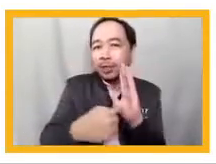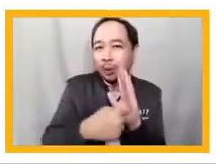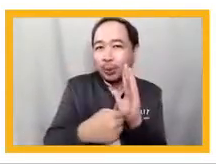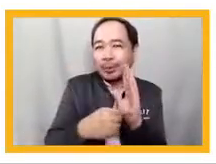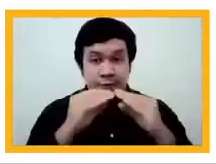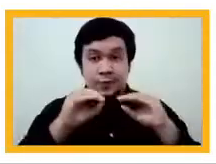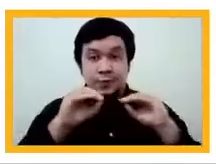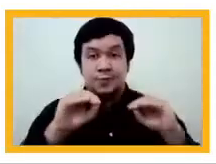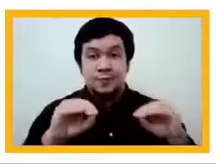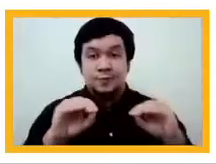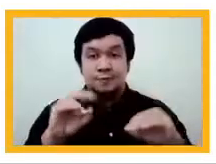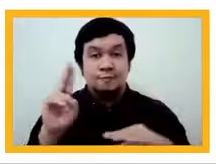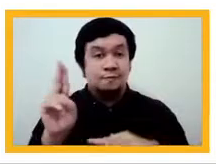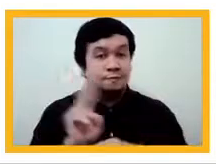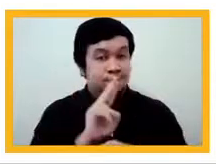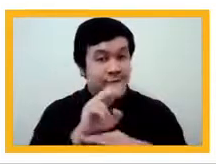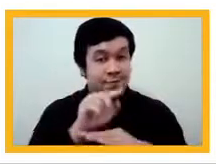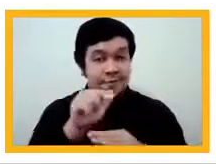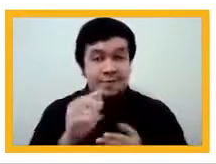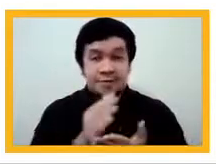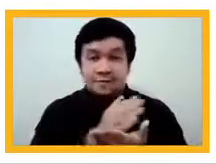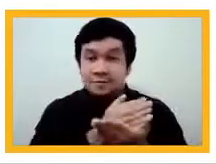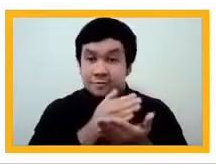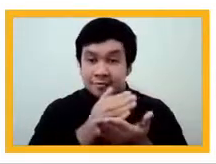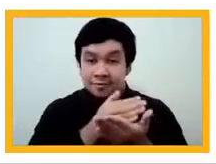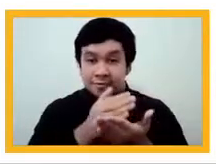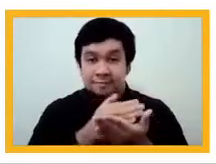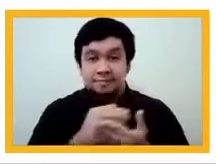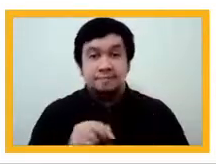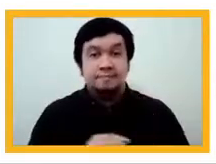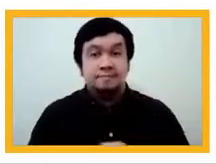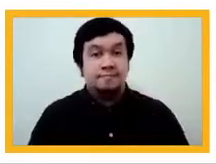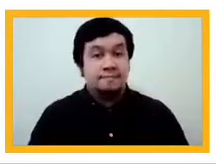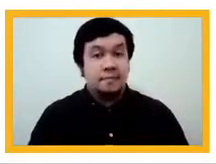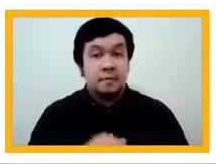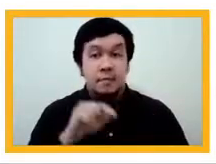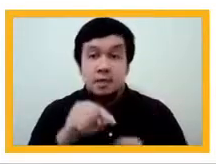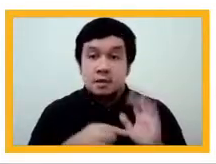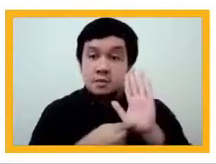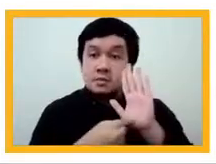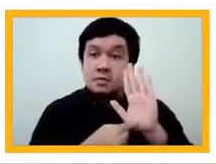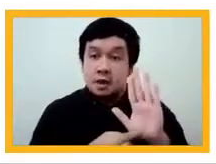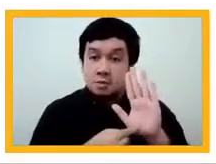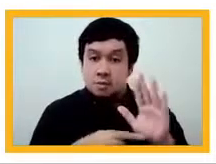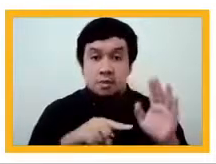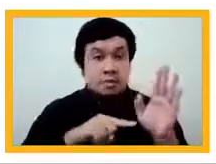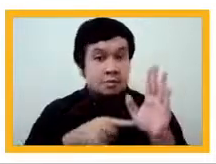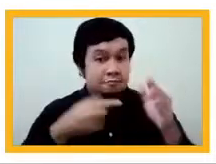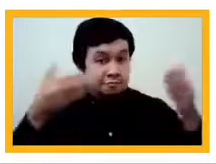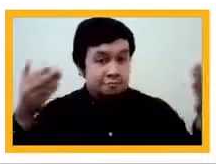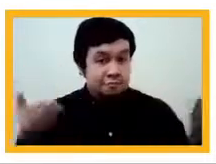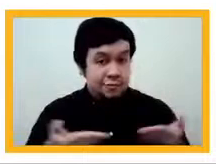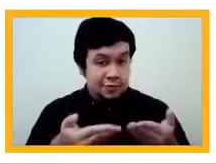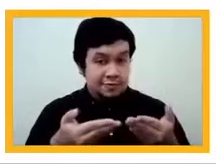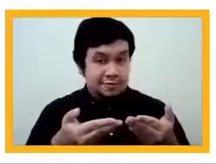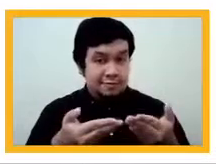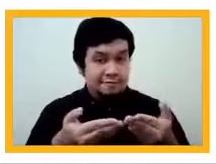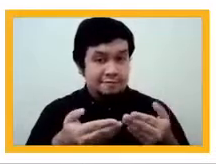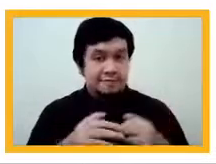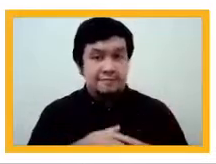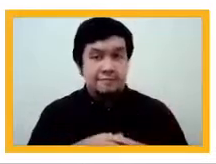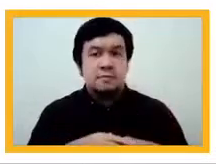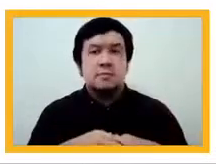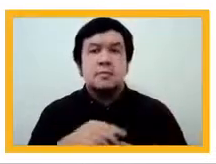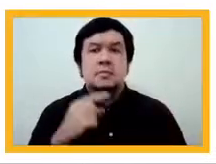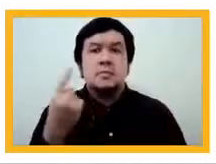these examples. So before we start and before I introduce the panelists to you, we would like to do a quick poll. So if I